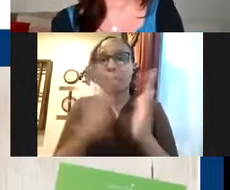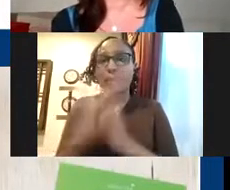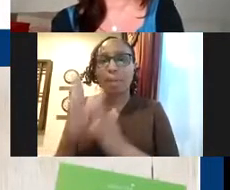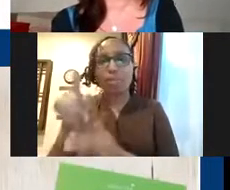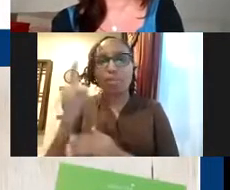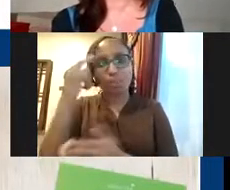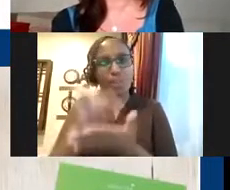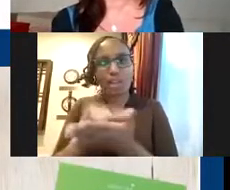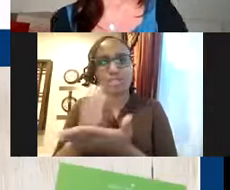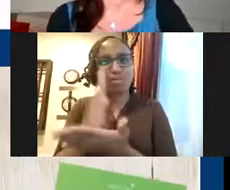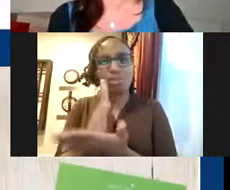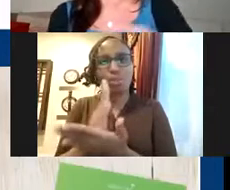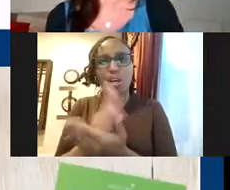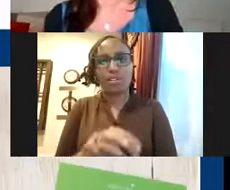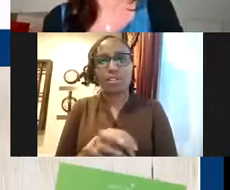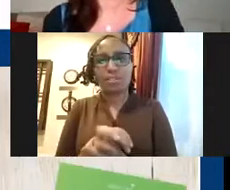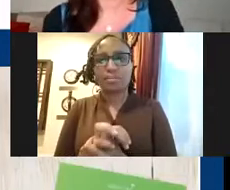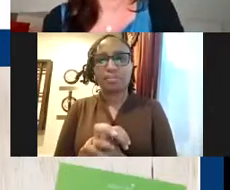for sure.